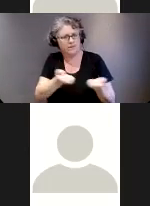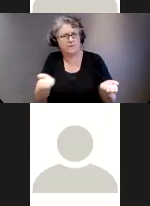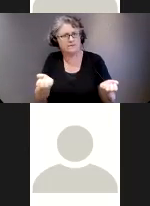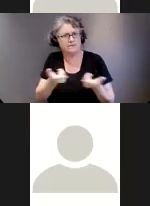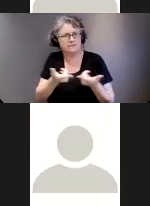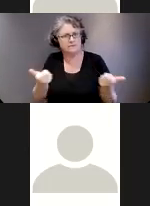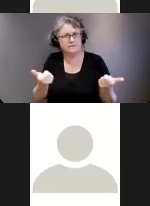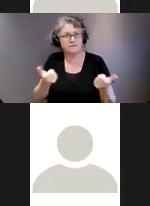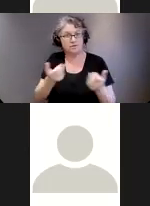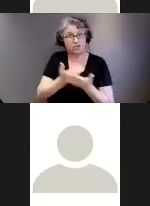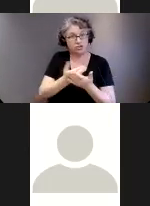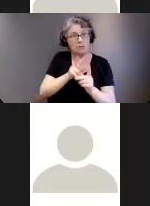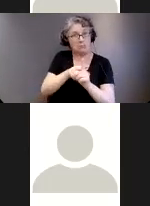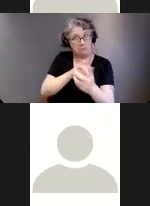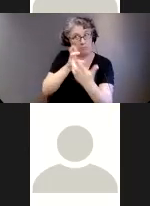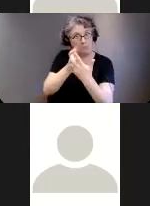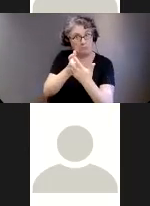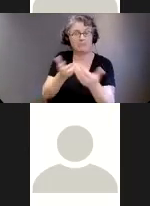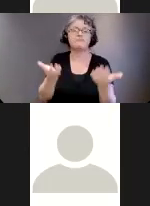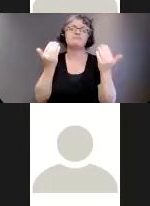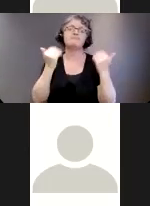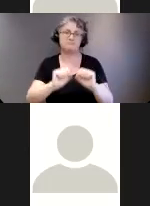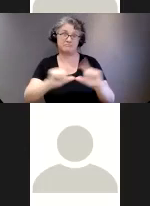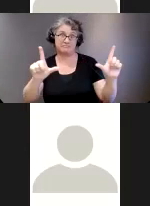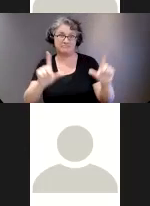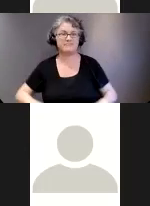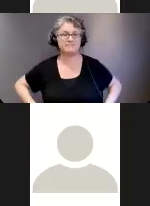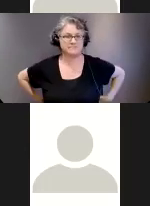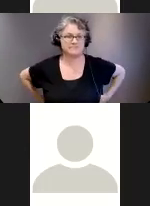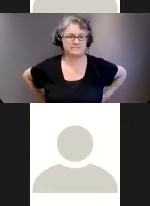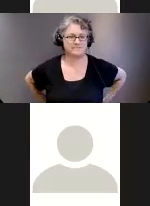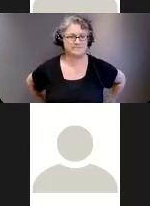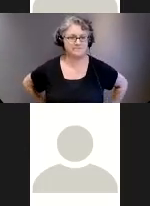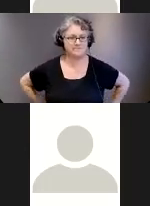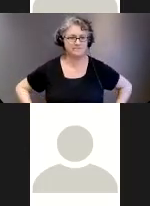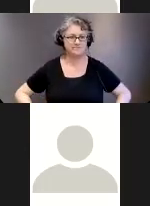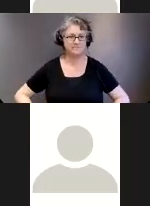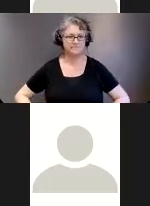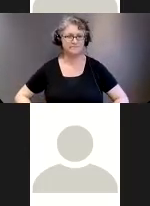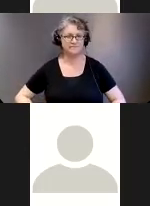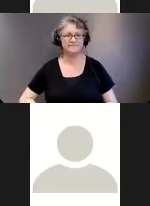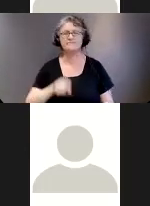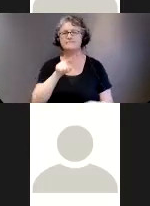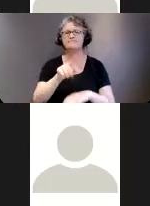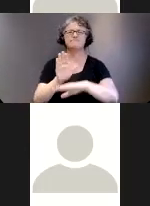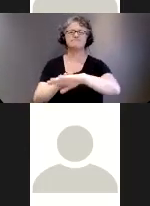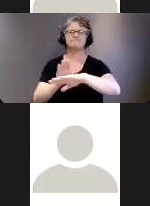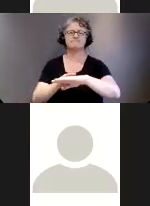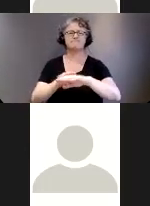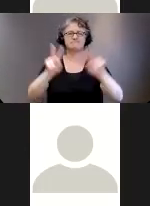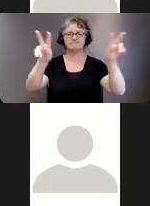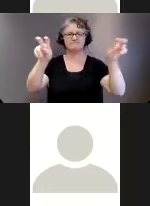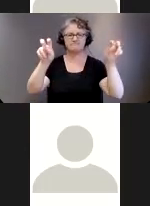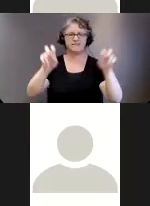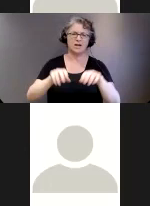resources are applicable. Okay, so we'll move on to the next one. So this is a word to the wise. You might have seen these during